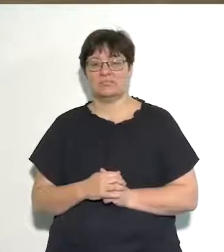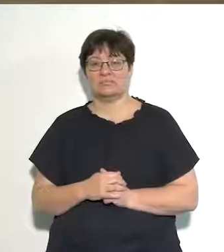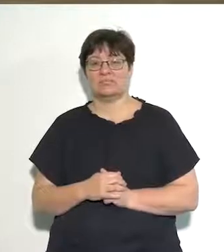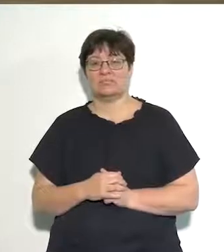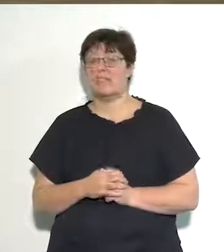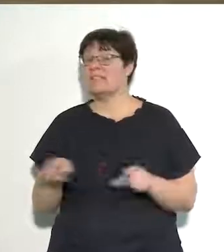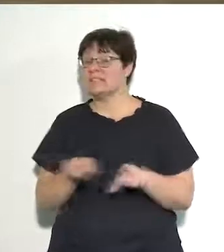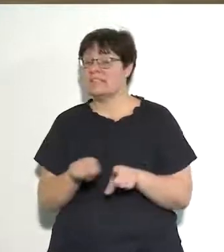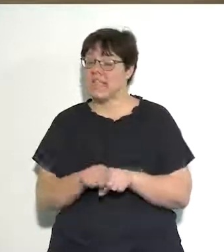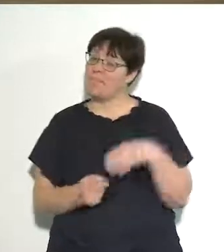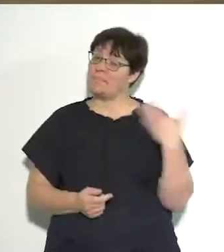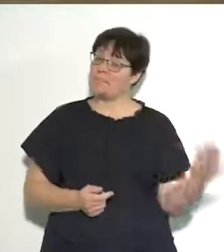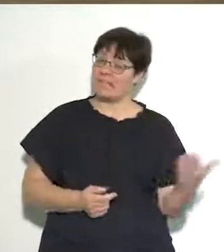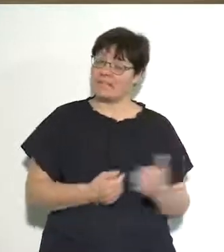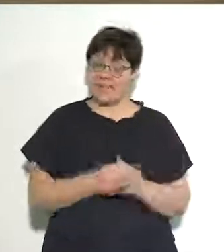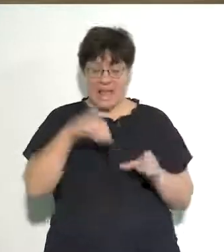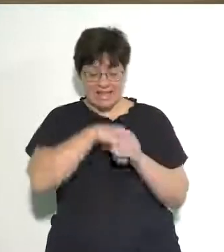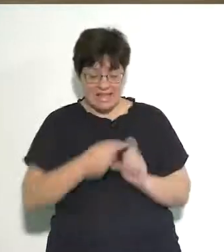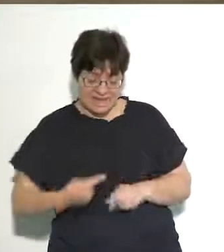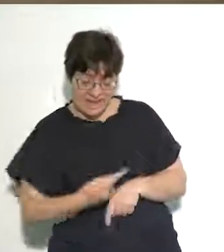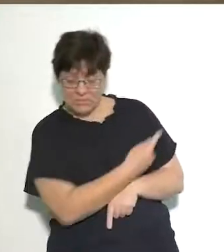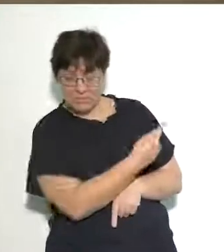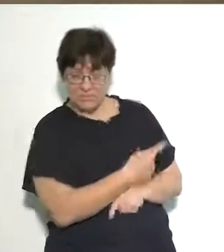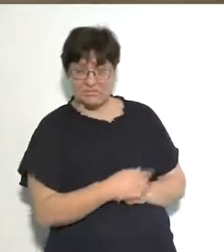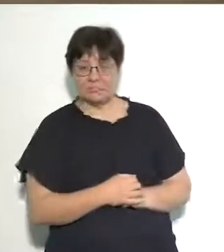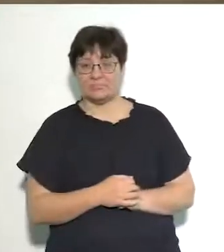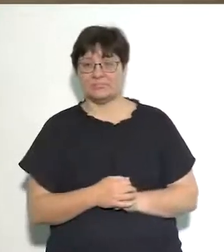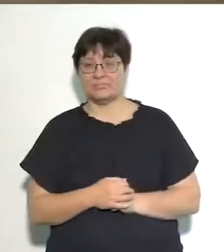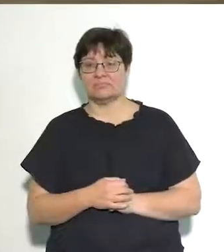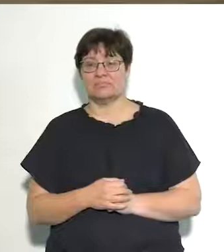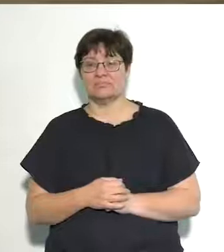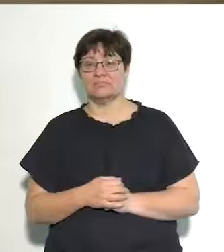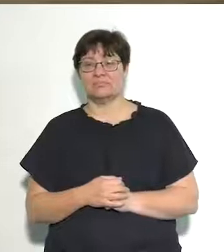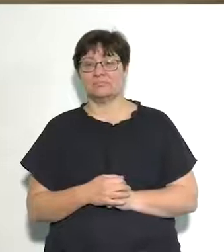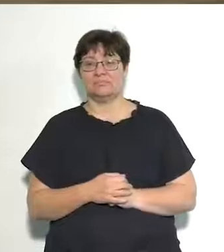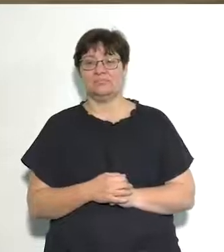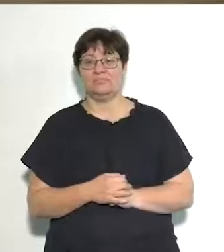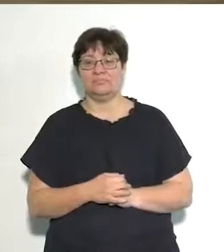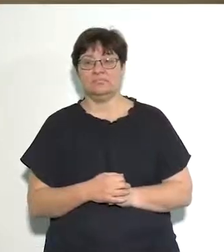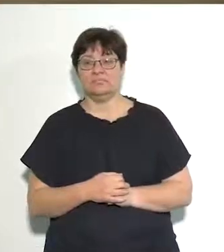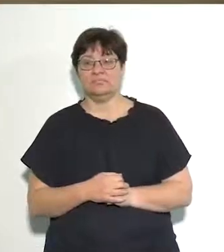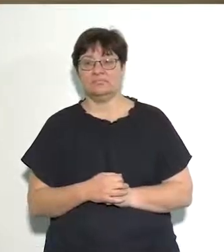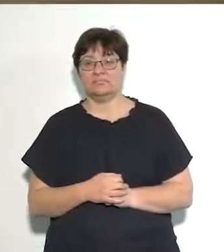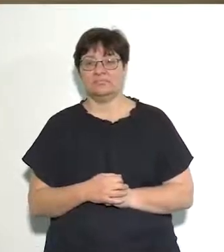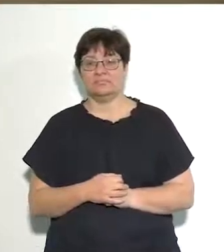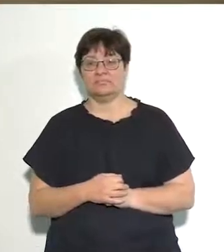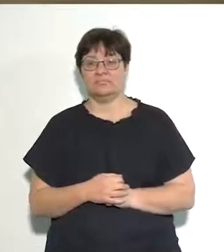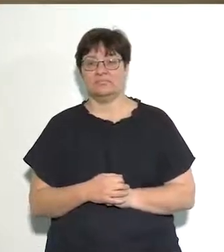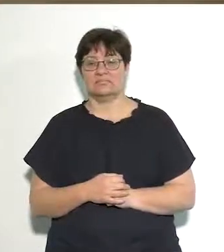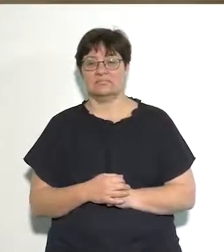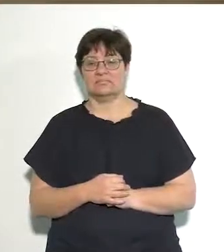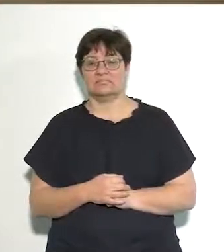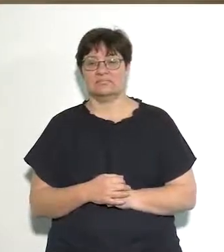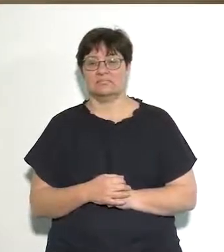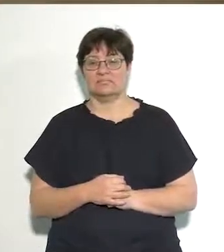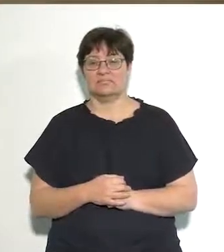go. And then I do the same on the other side. I put it through the hole. Got some nice